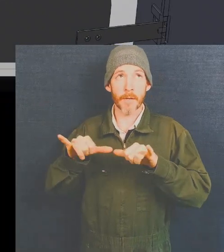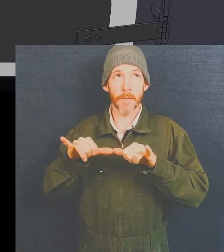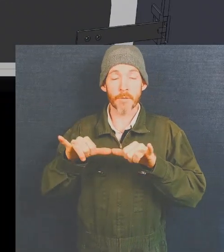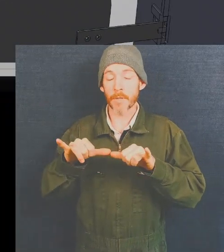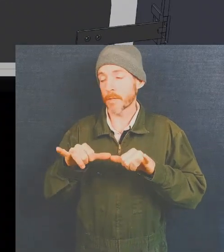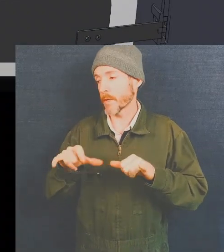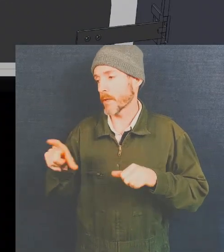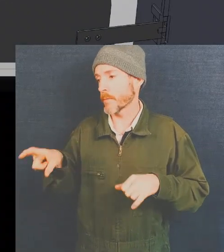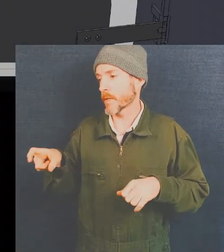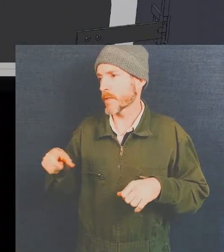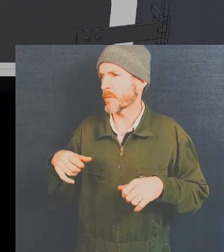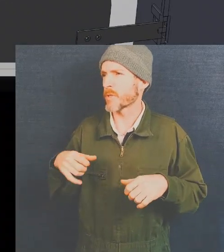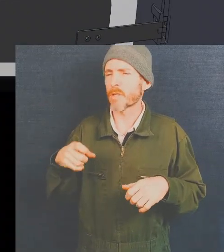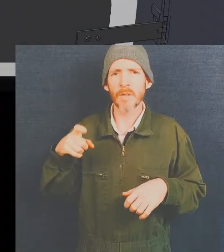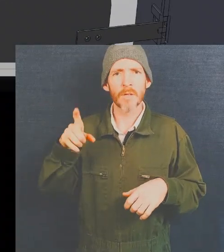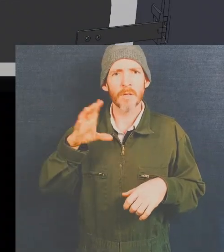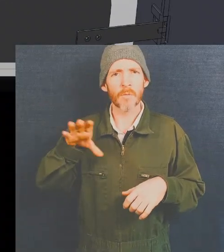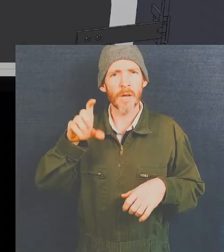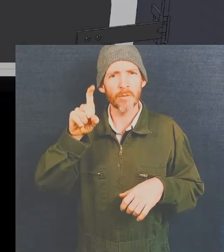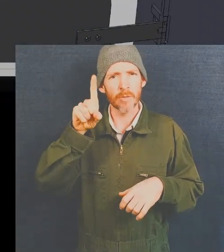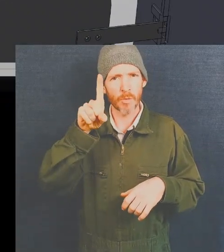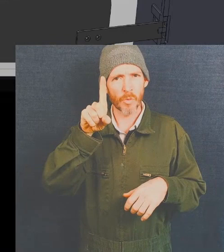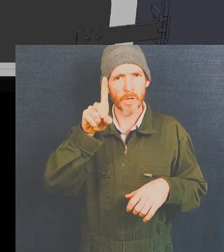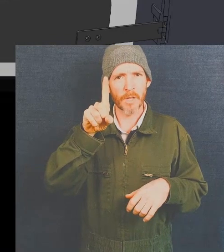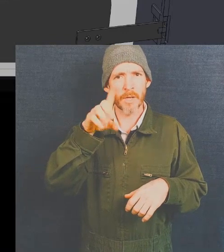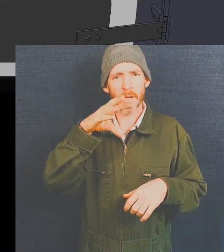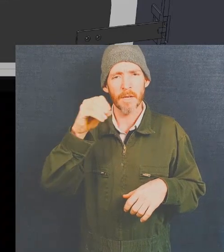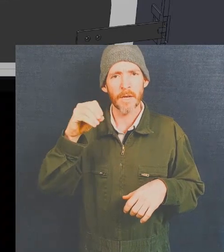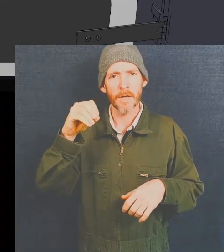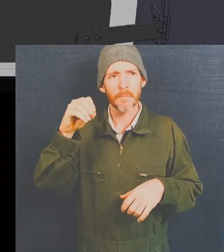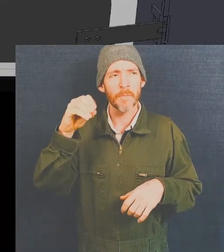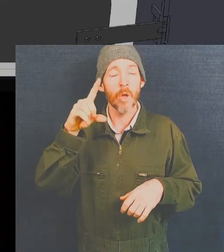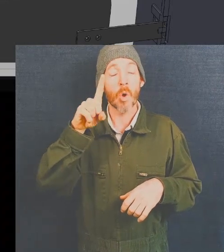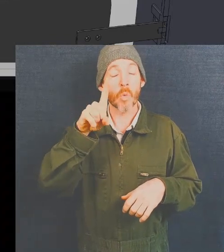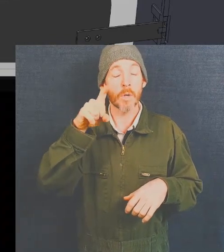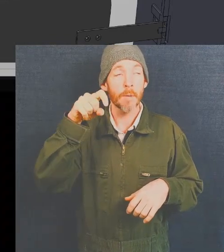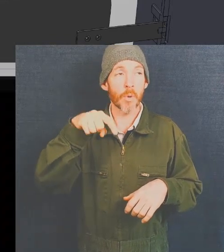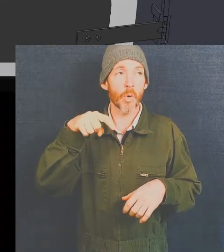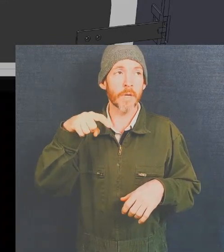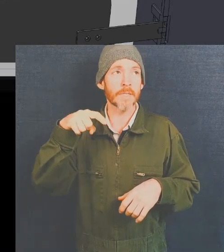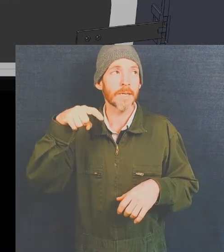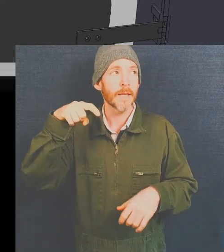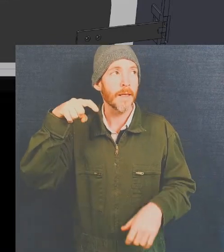that measurement because that was round